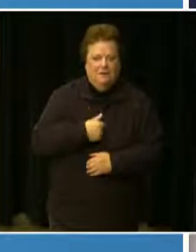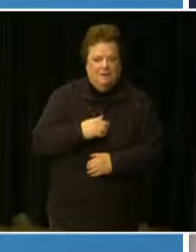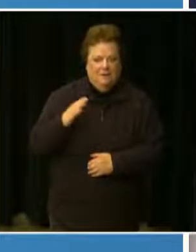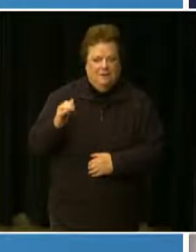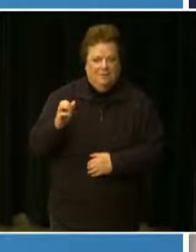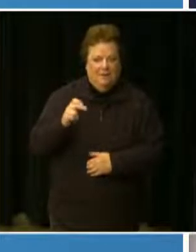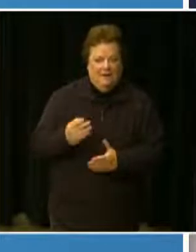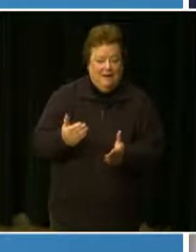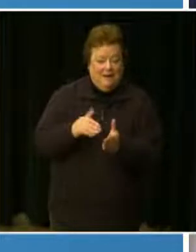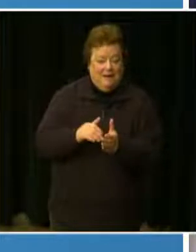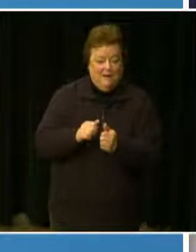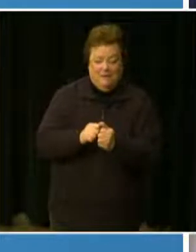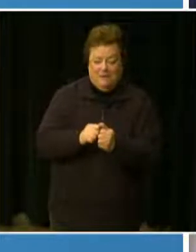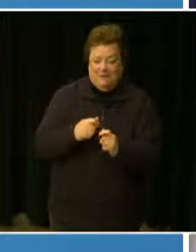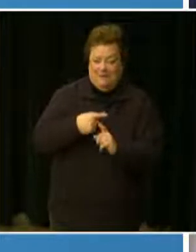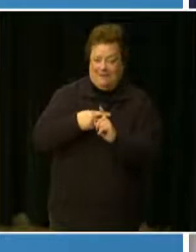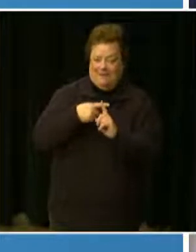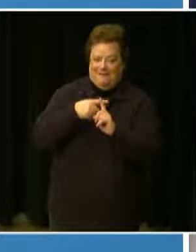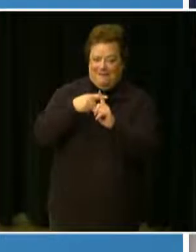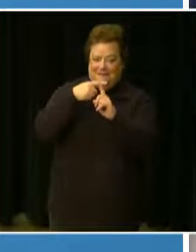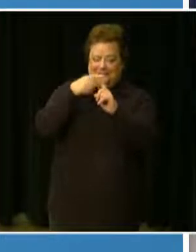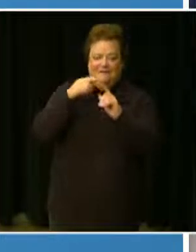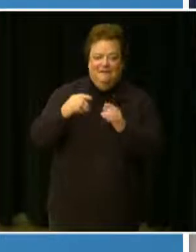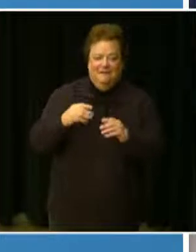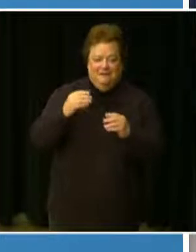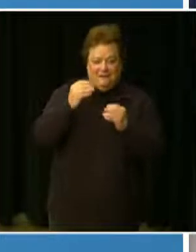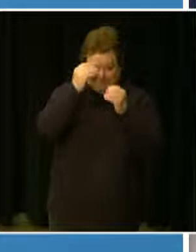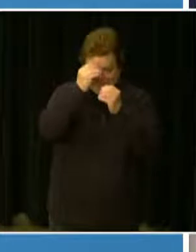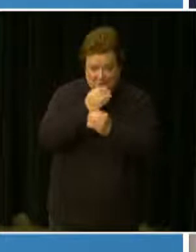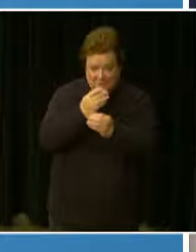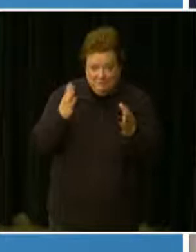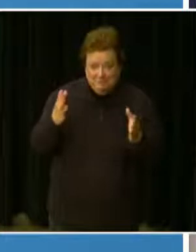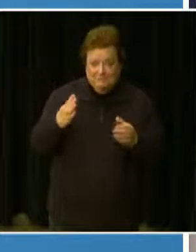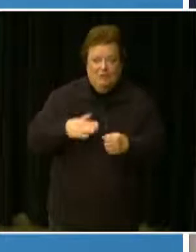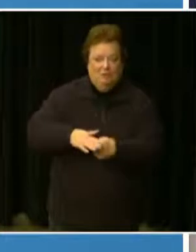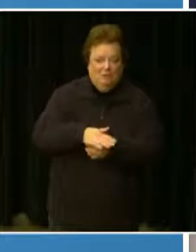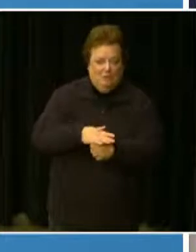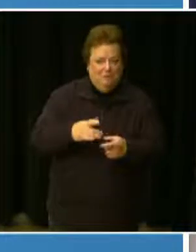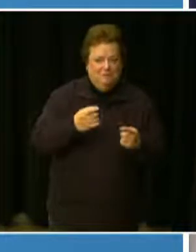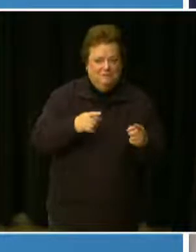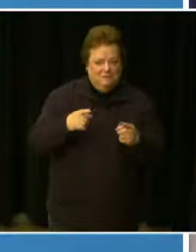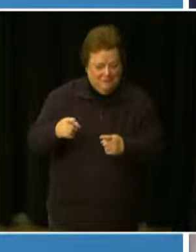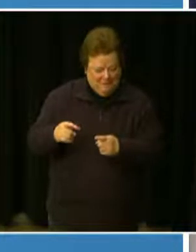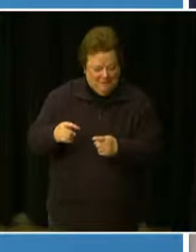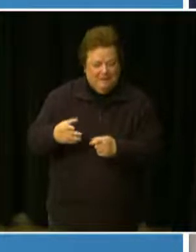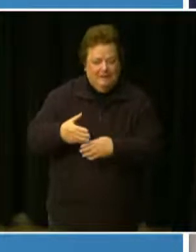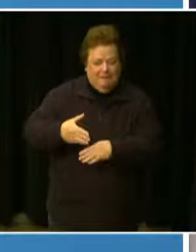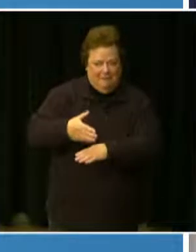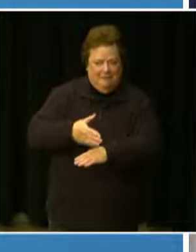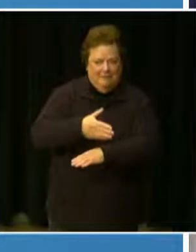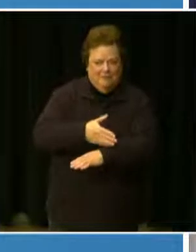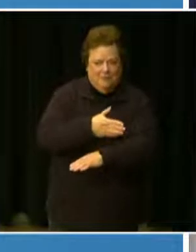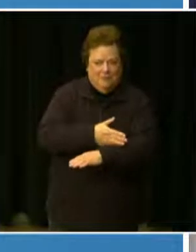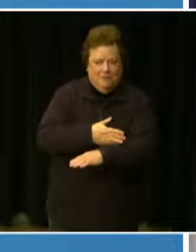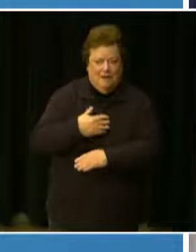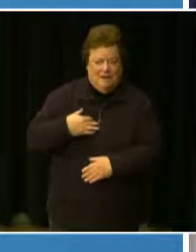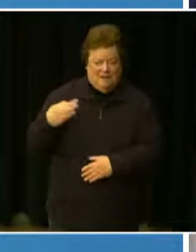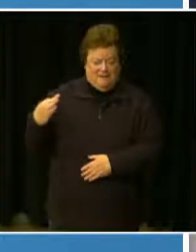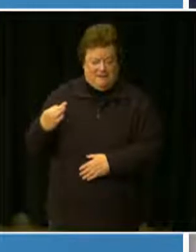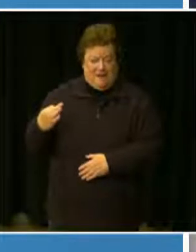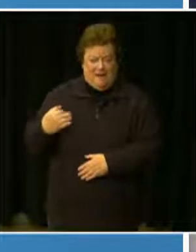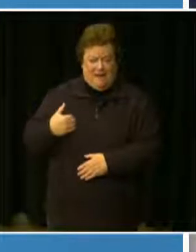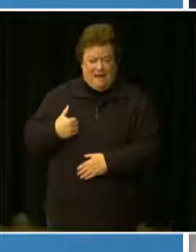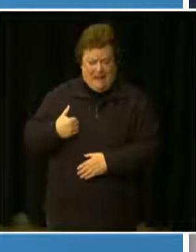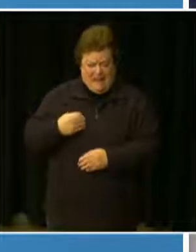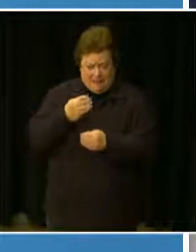with encouraging news. Our local situation continues to improve. On Friday, I shared with you that based